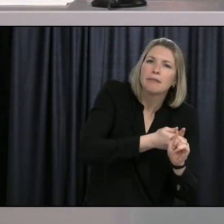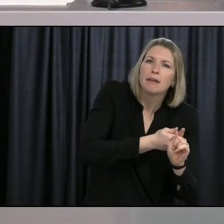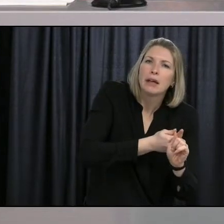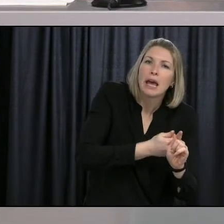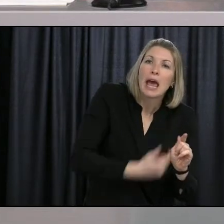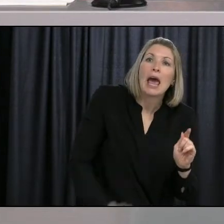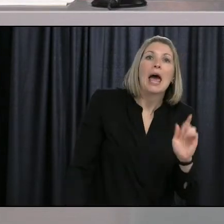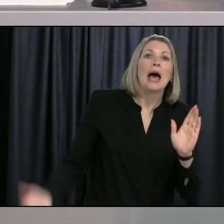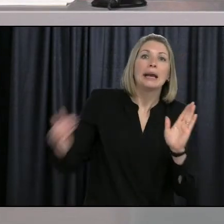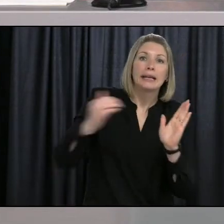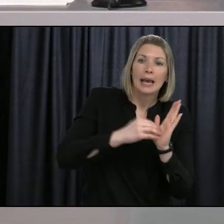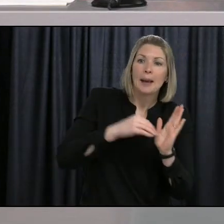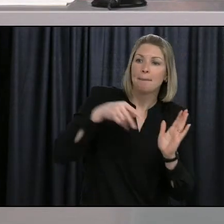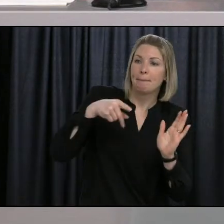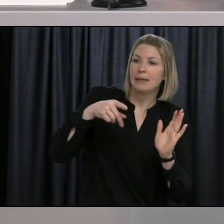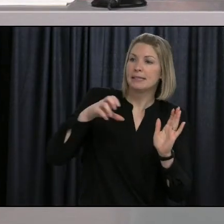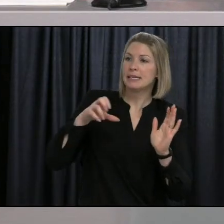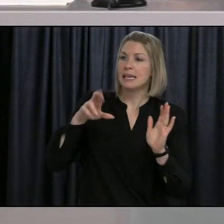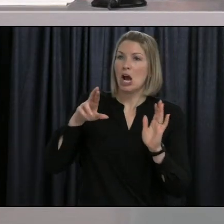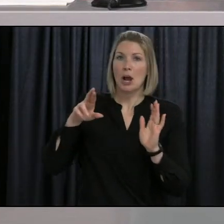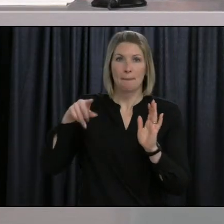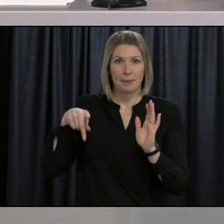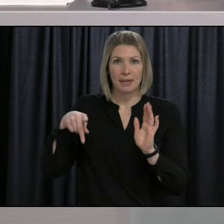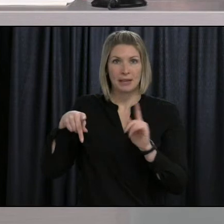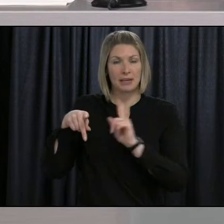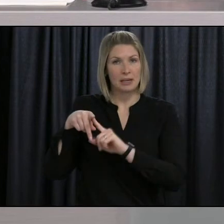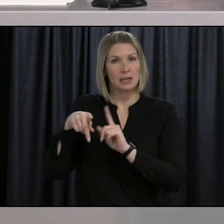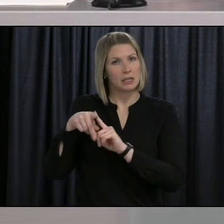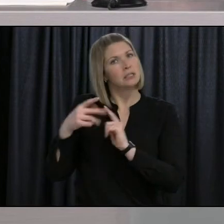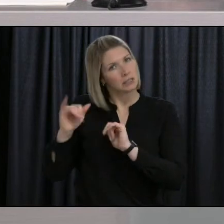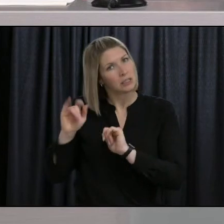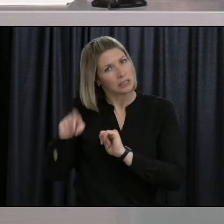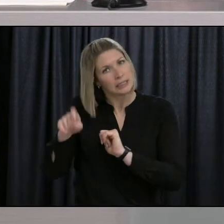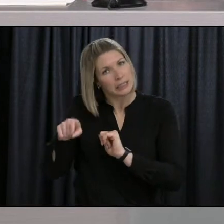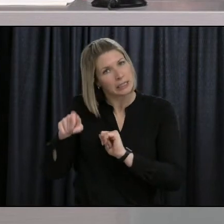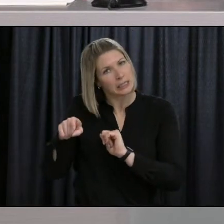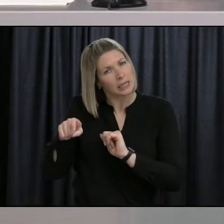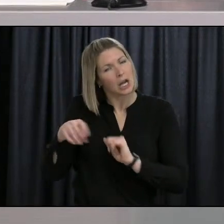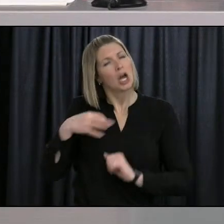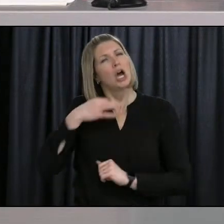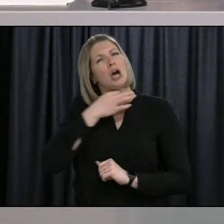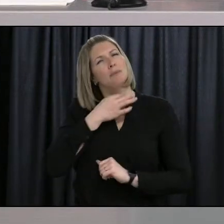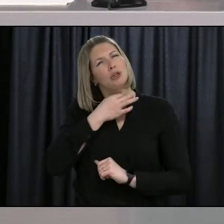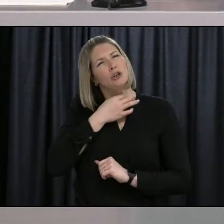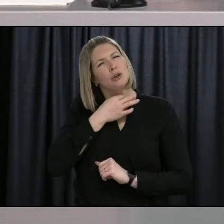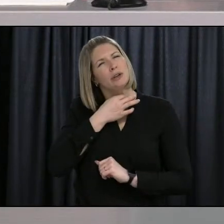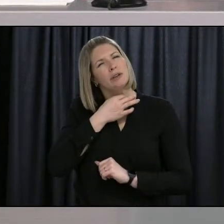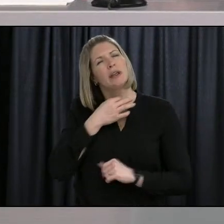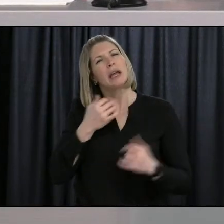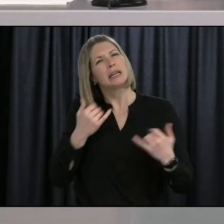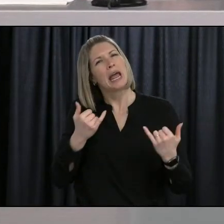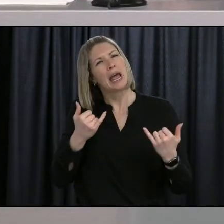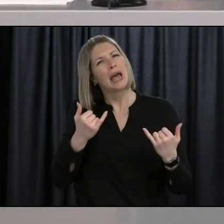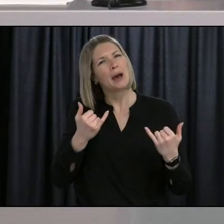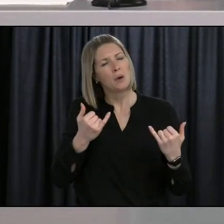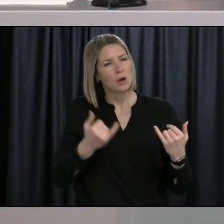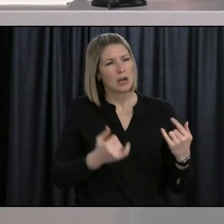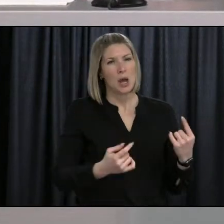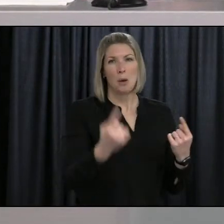not having another look at maybe implementing this at our borders as that extra precaution, especially as variants wrap up across the country?